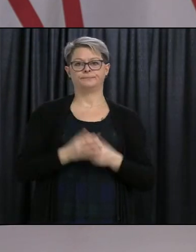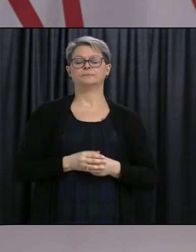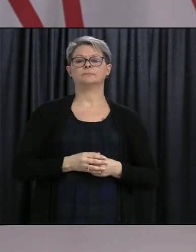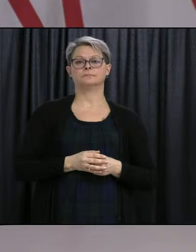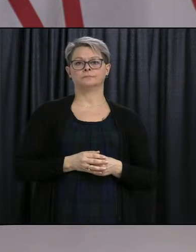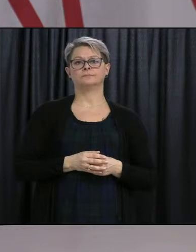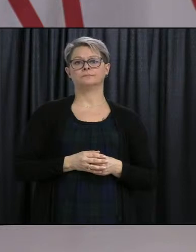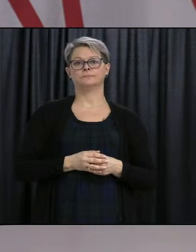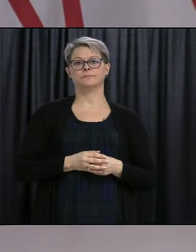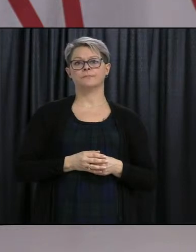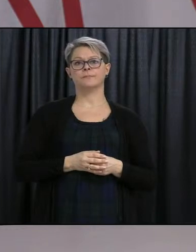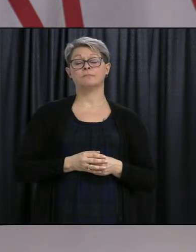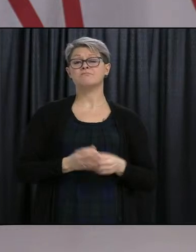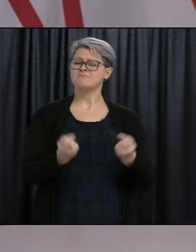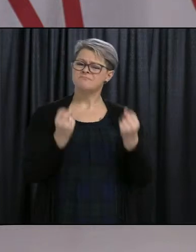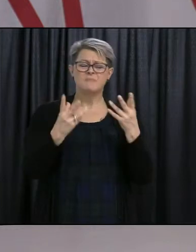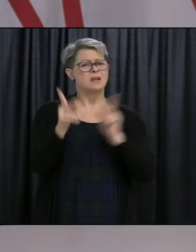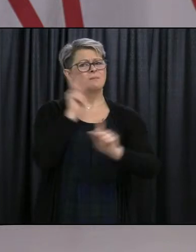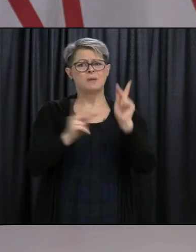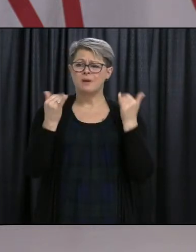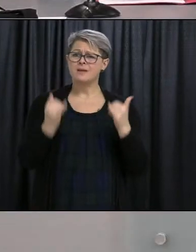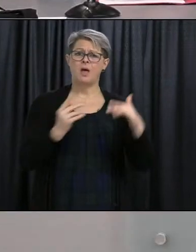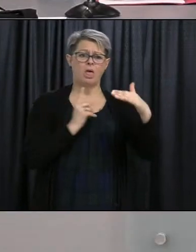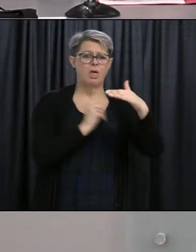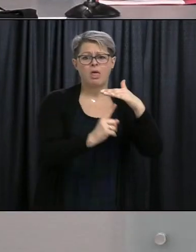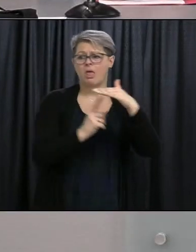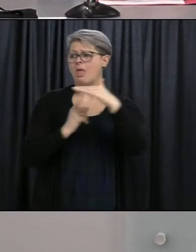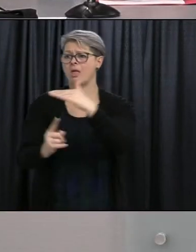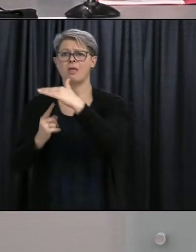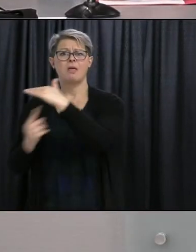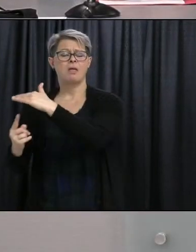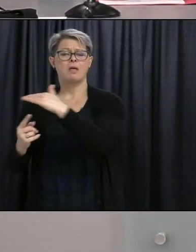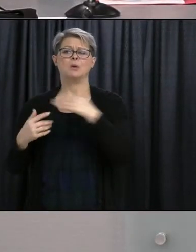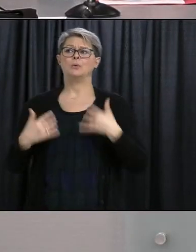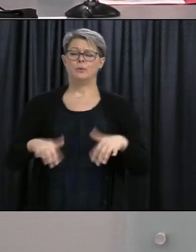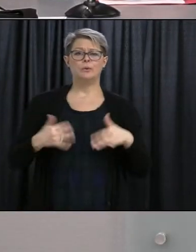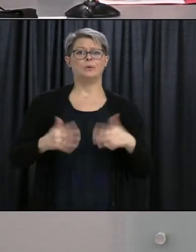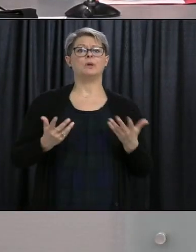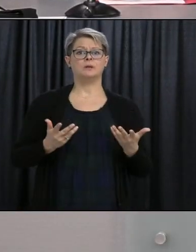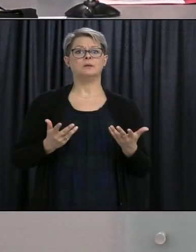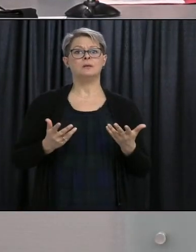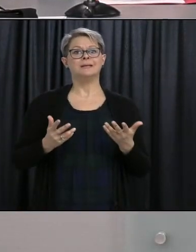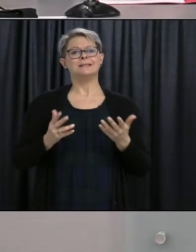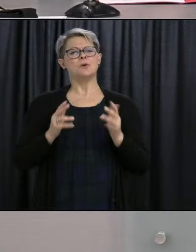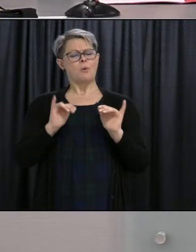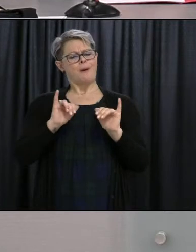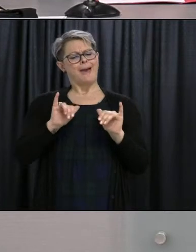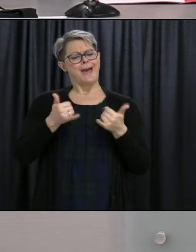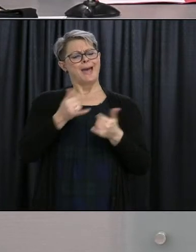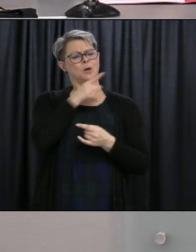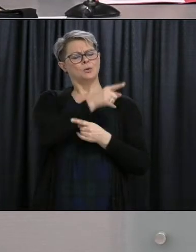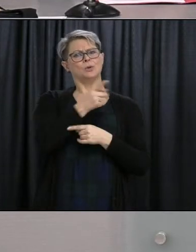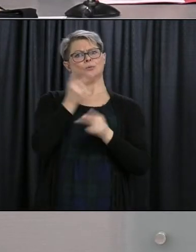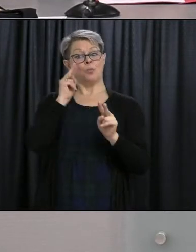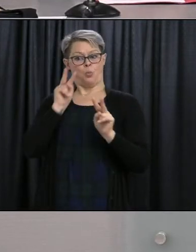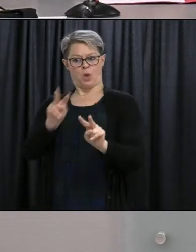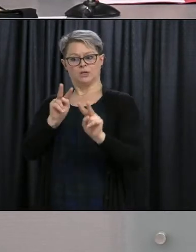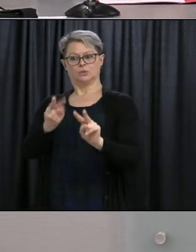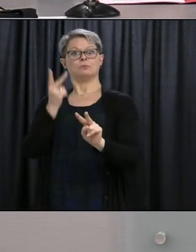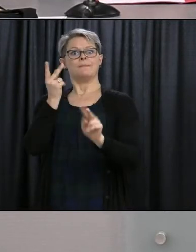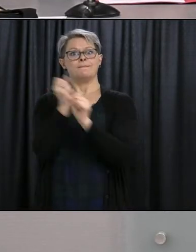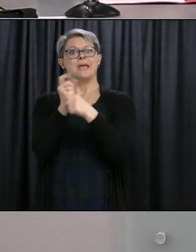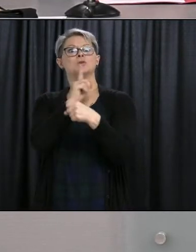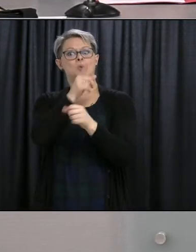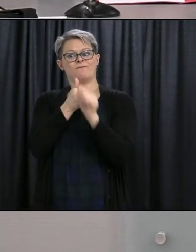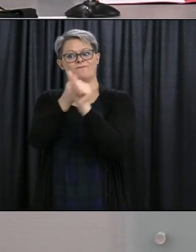There are a lot of people in isolation right now. What's being done to follow up with them to make sure they're abiding by their isolation? Dr.